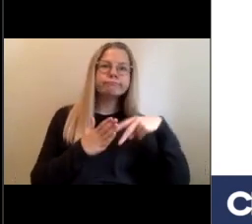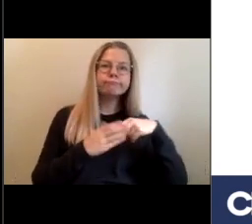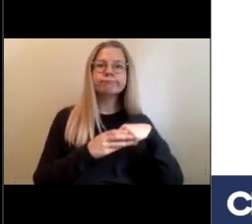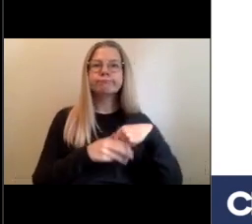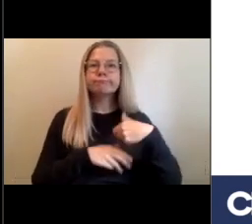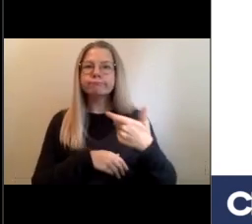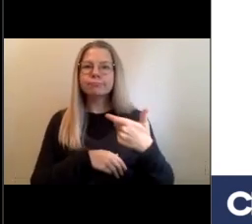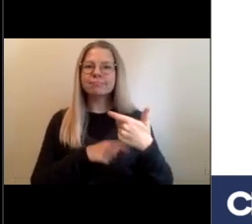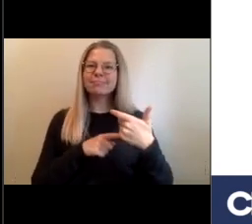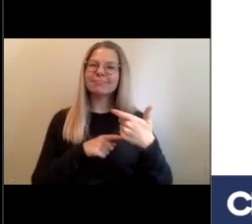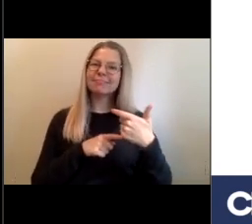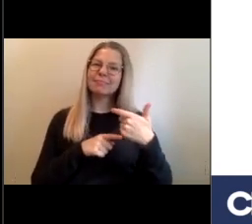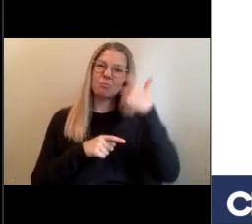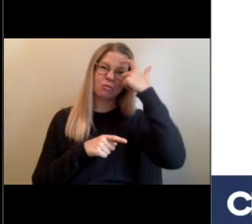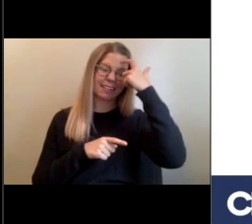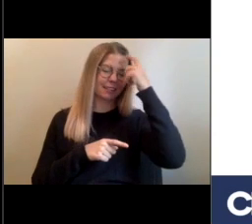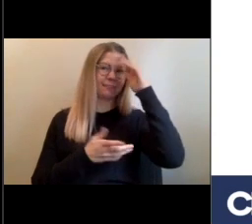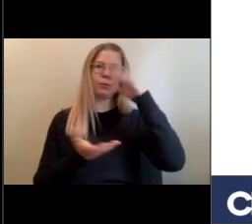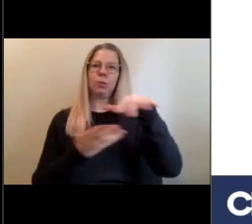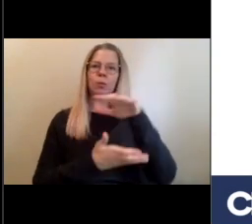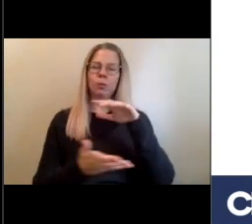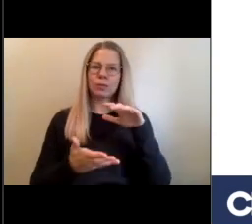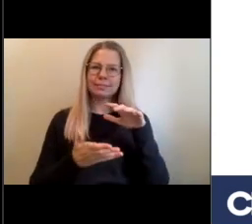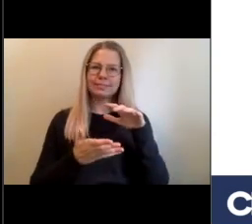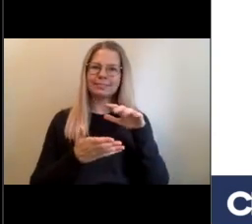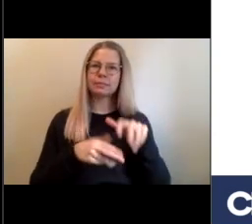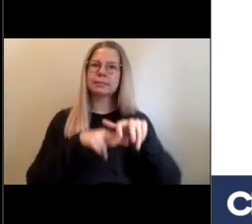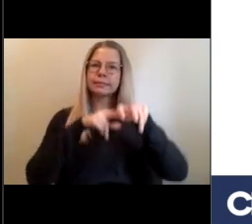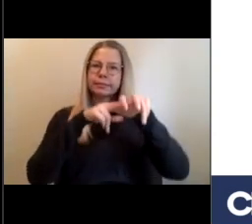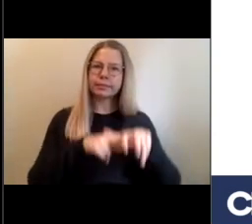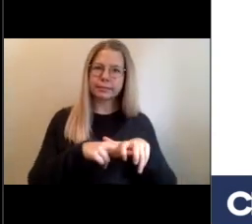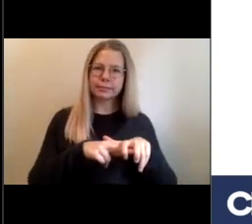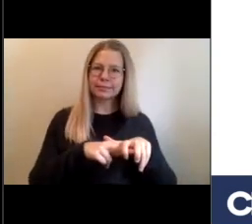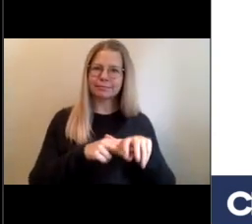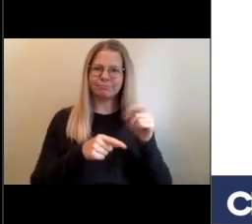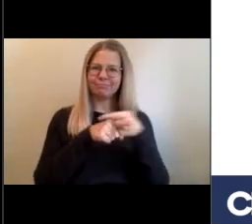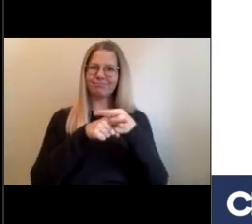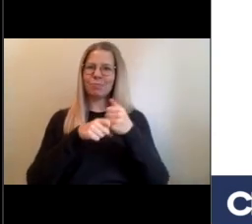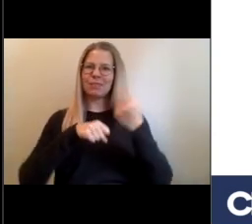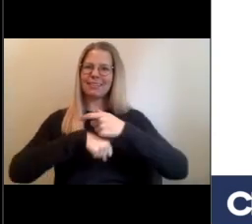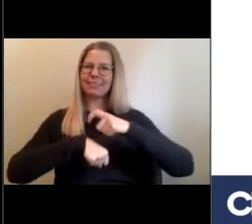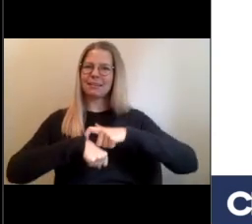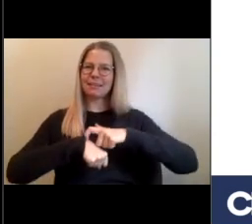day. So physical activity, or breaking up the sedentary time, is a